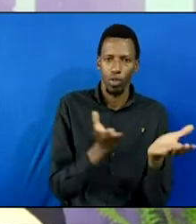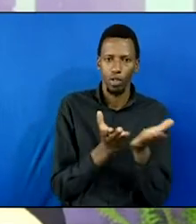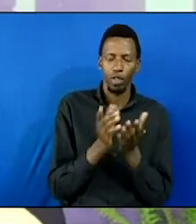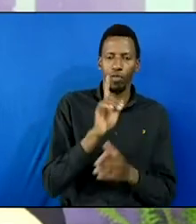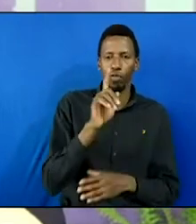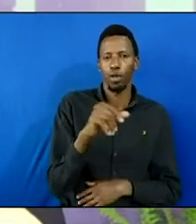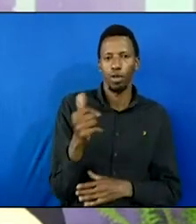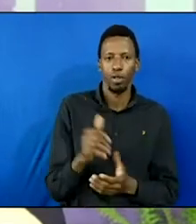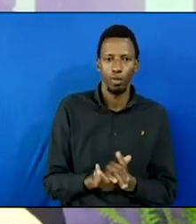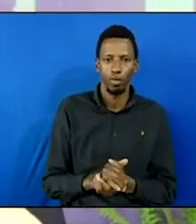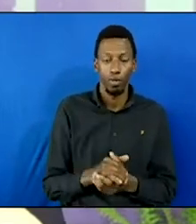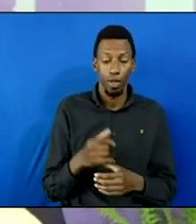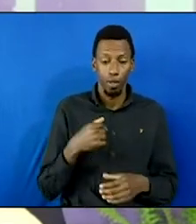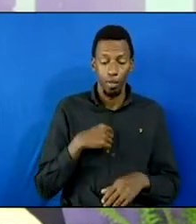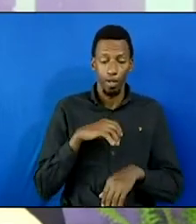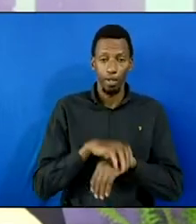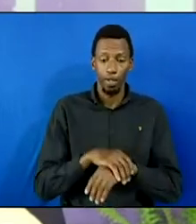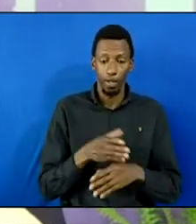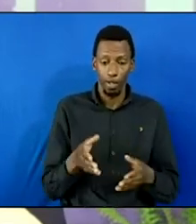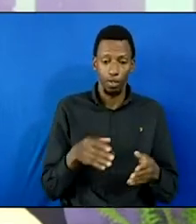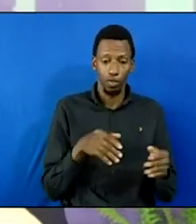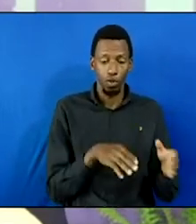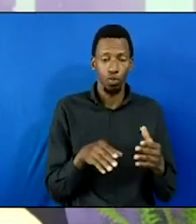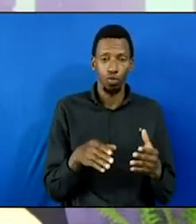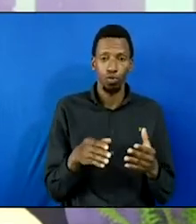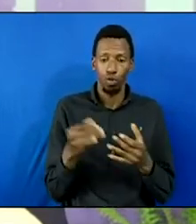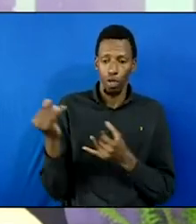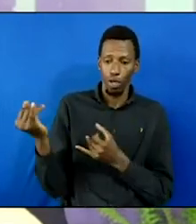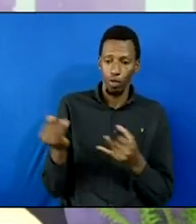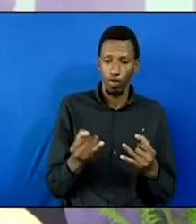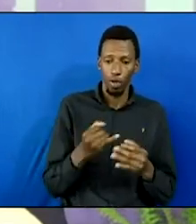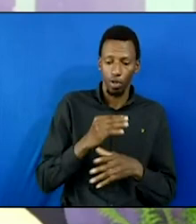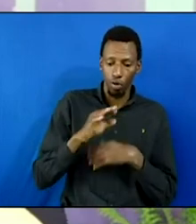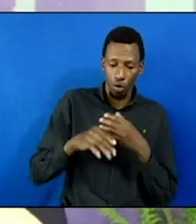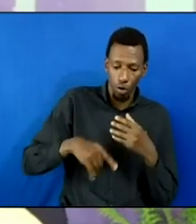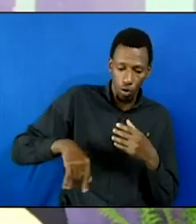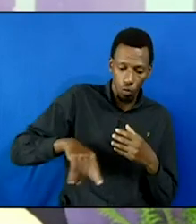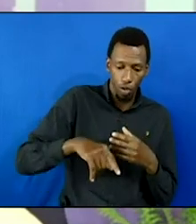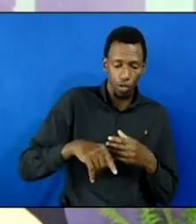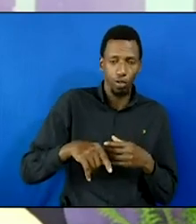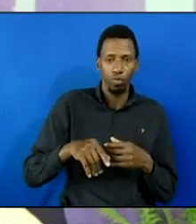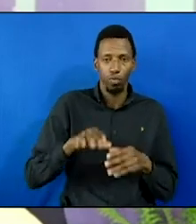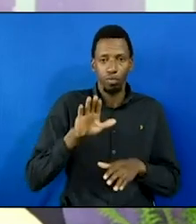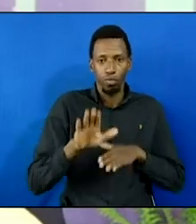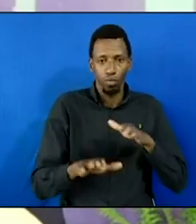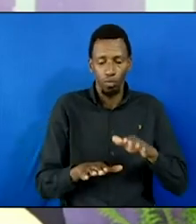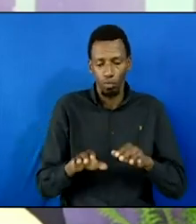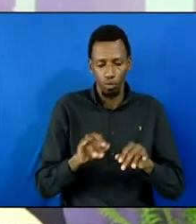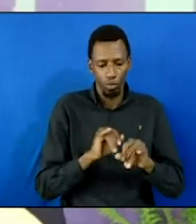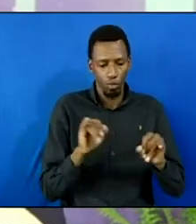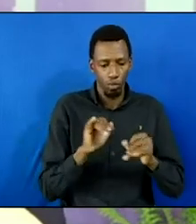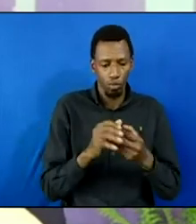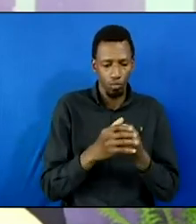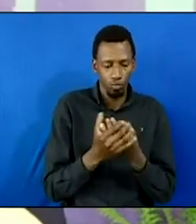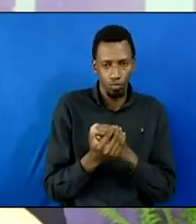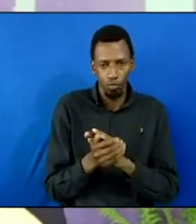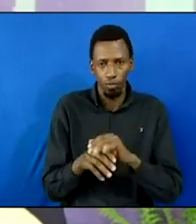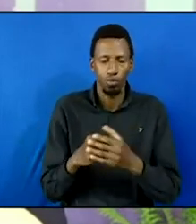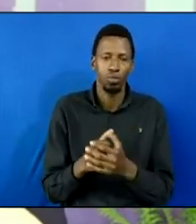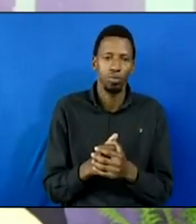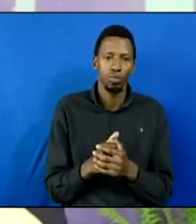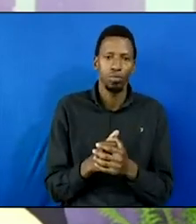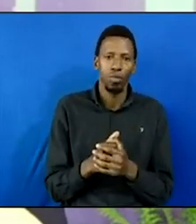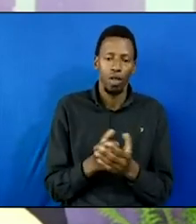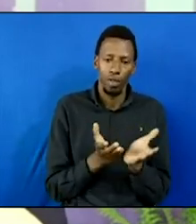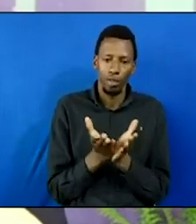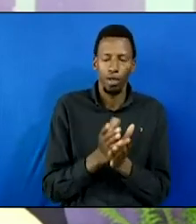take this opportunity to invite all of us to foot washing, to go and serve one another, to demonstrate the love